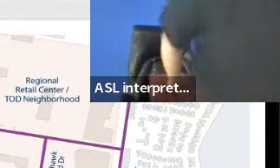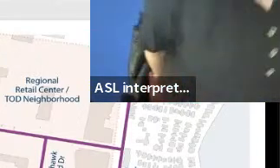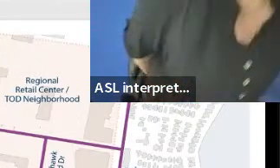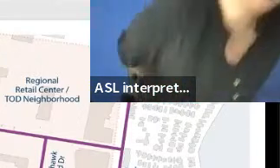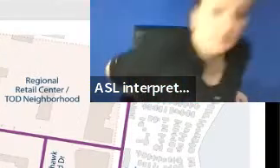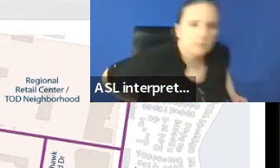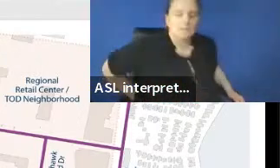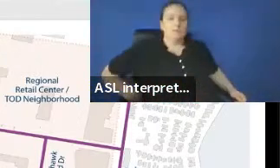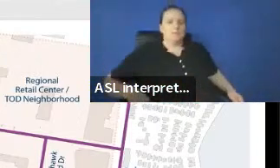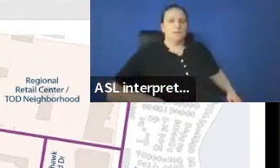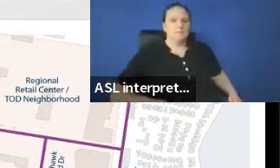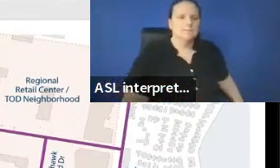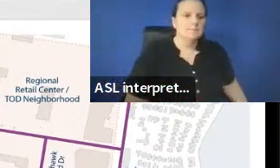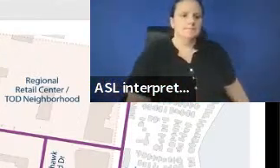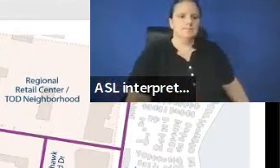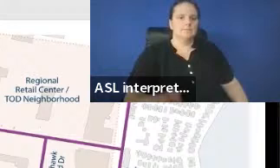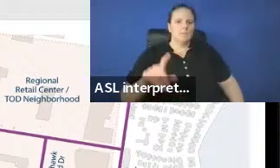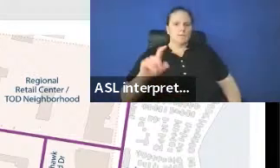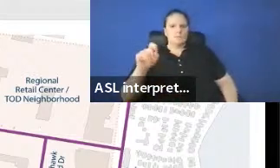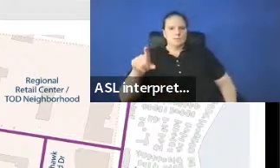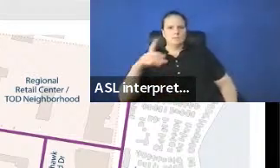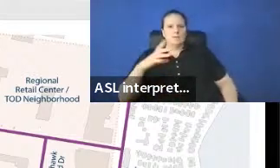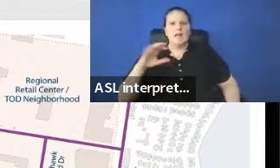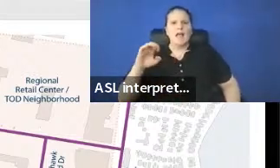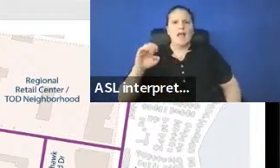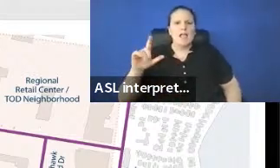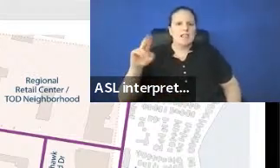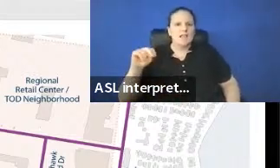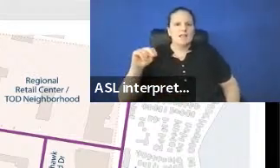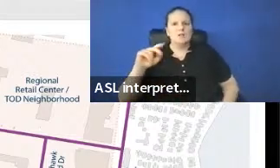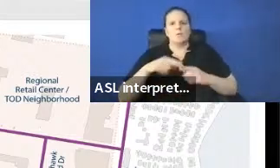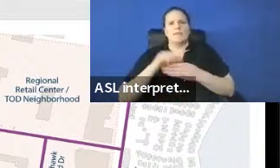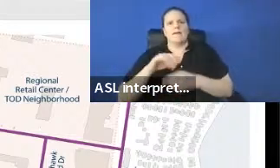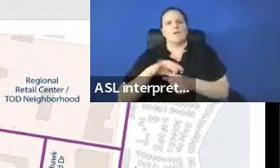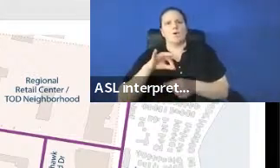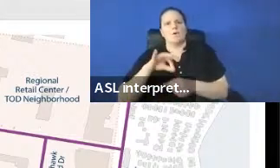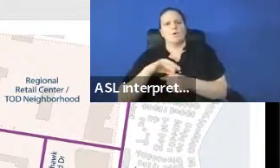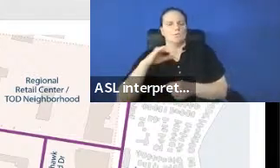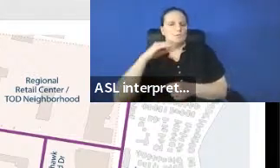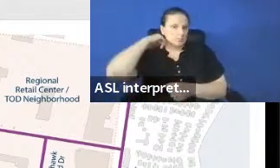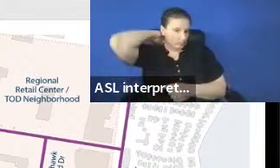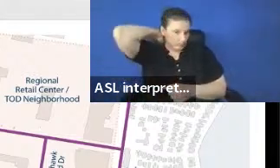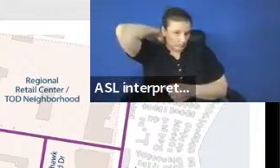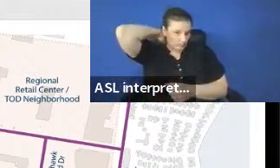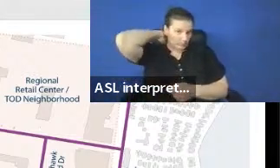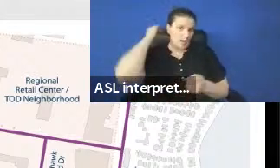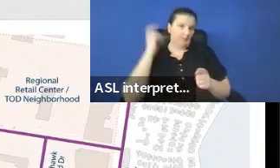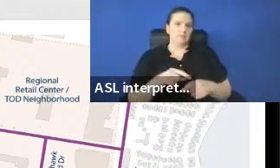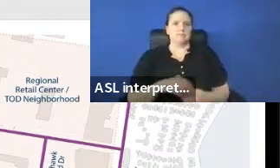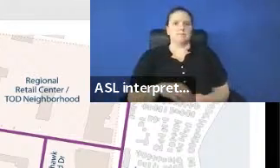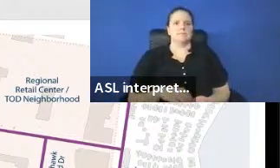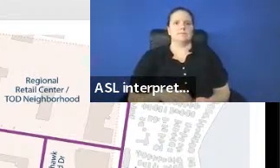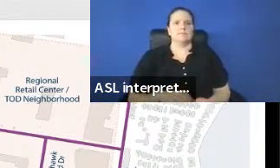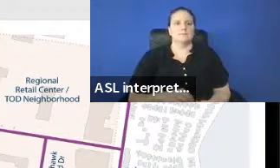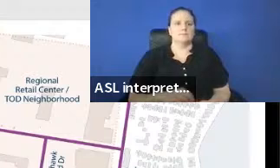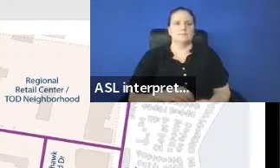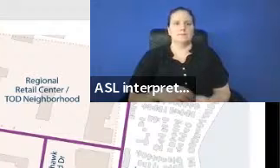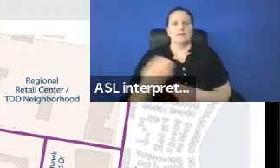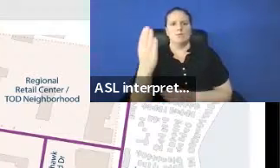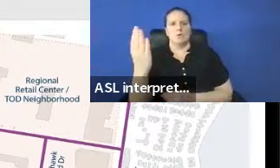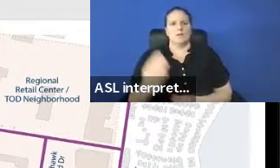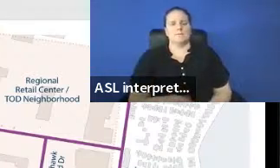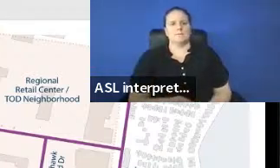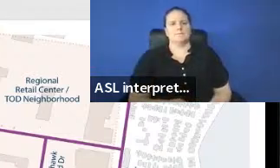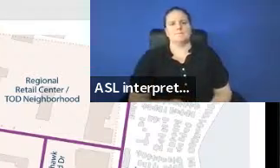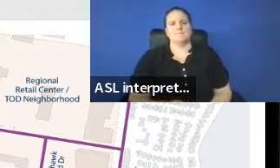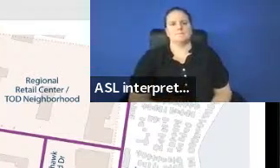just a second here. Okay, Ellen, when was that vote? When did that vote take place? That took place this morning.